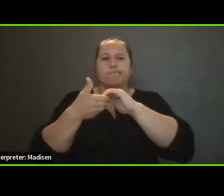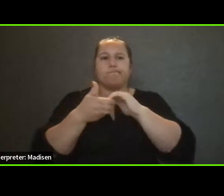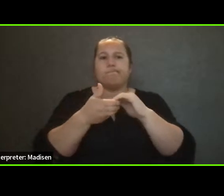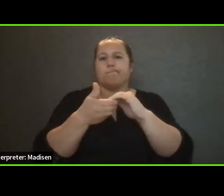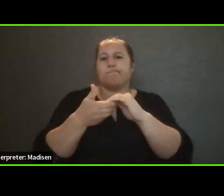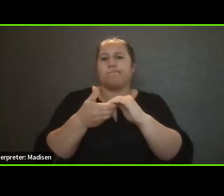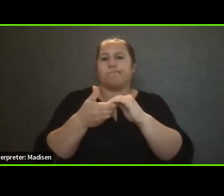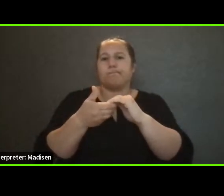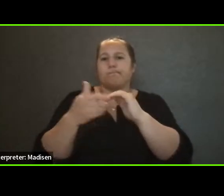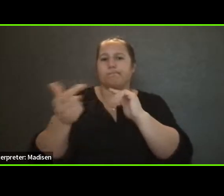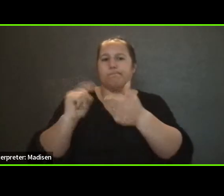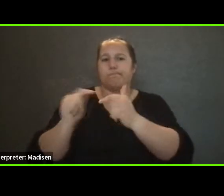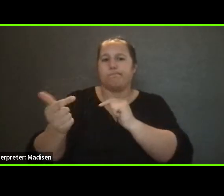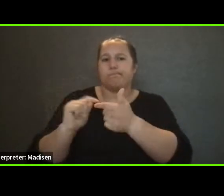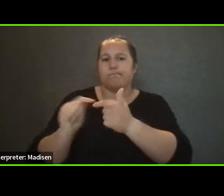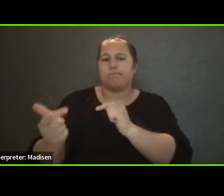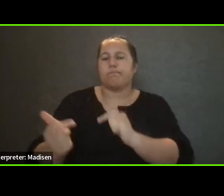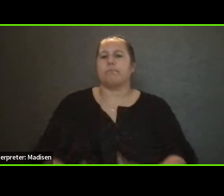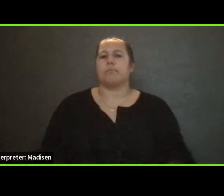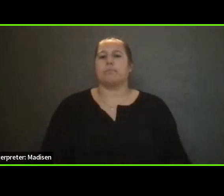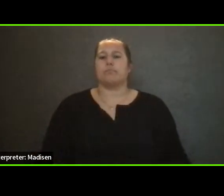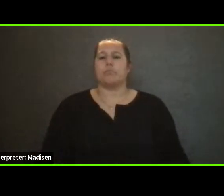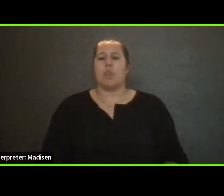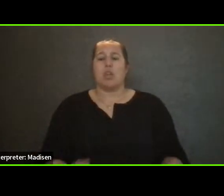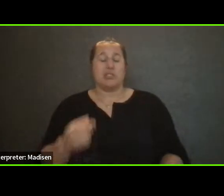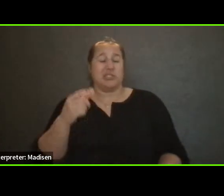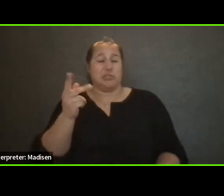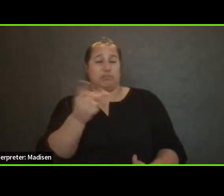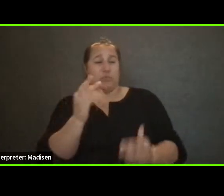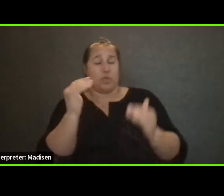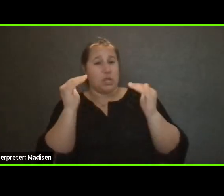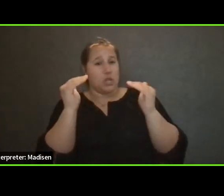exactly equal or close enough to equal. Population.